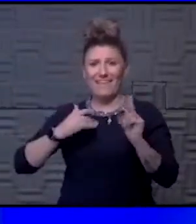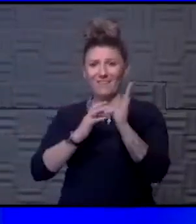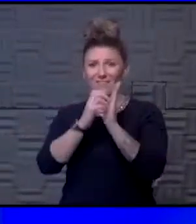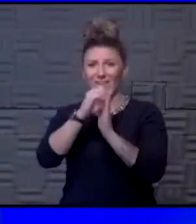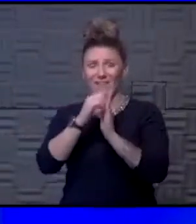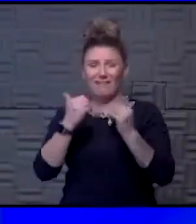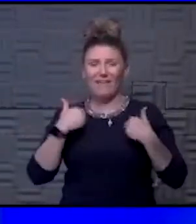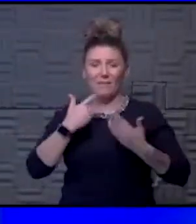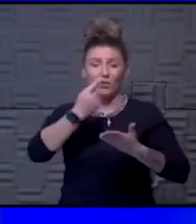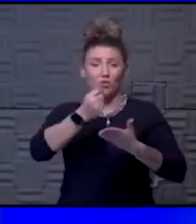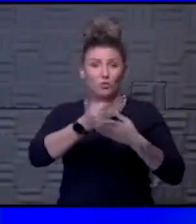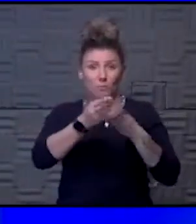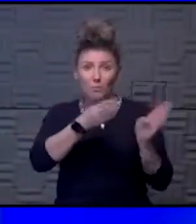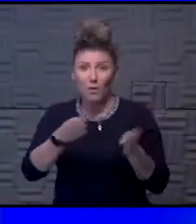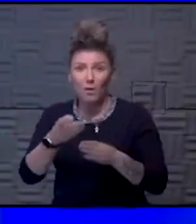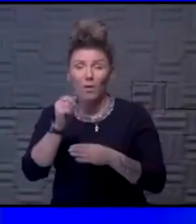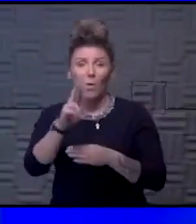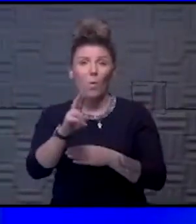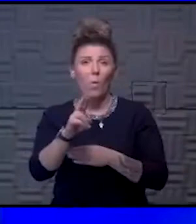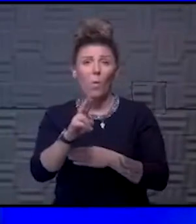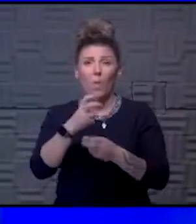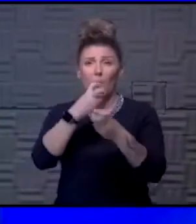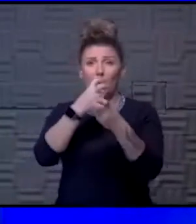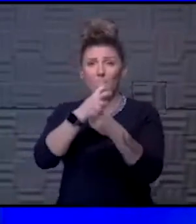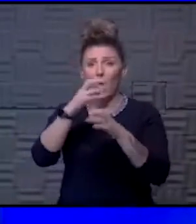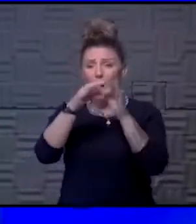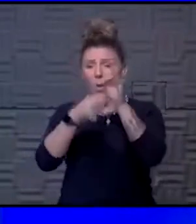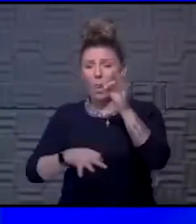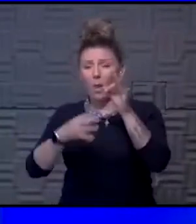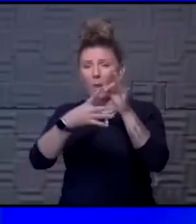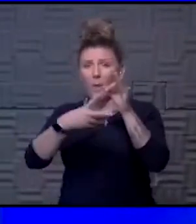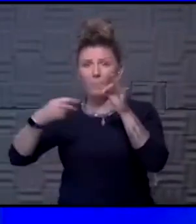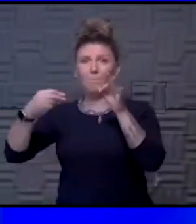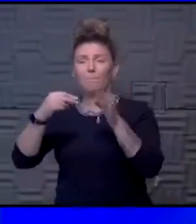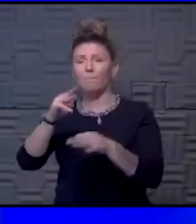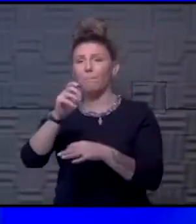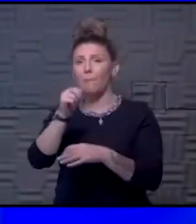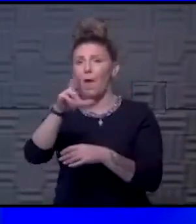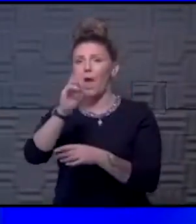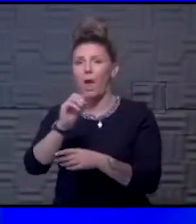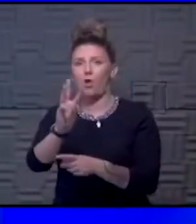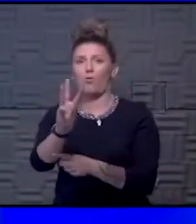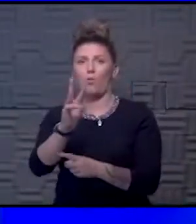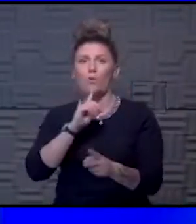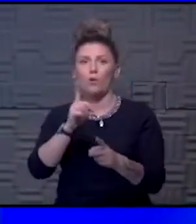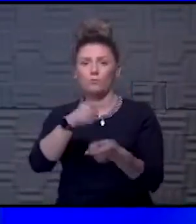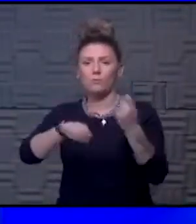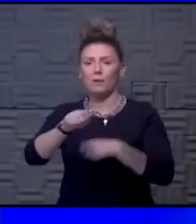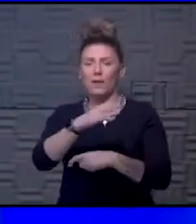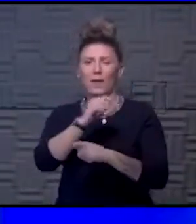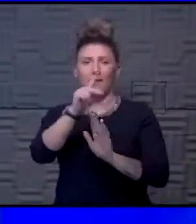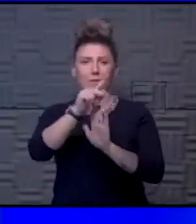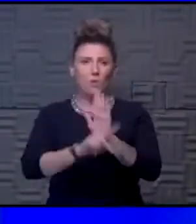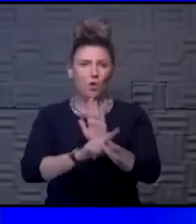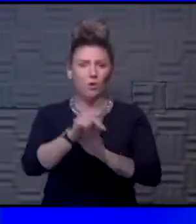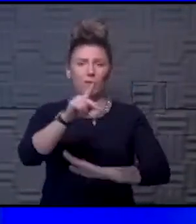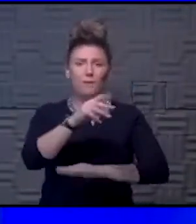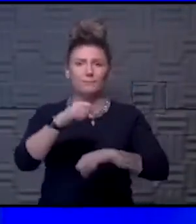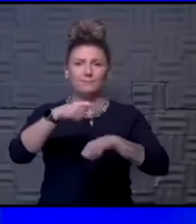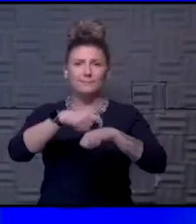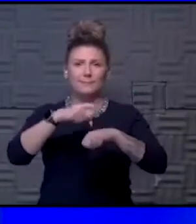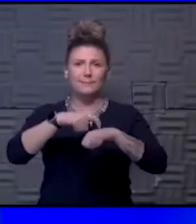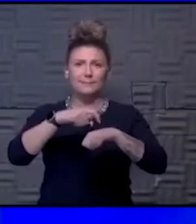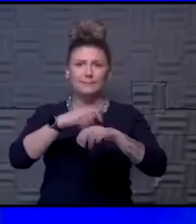treatment regimens or have had even bone marrow transplant, there is still a protocol, or solid organ transplant, there is a protocol and a time frame to give